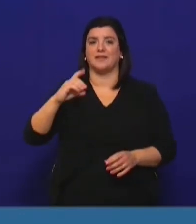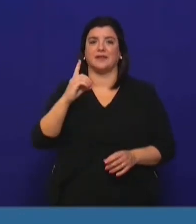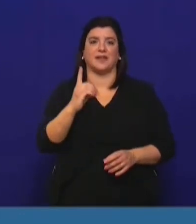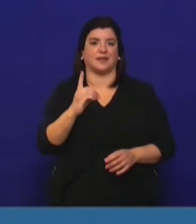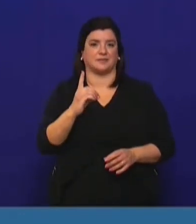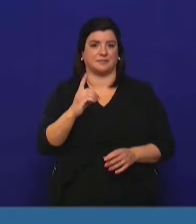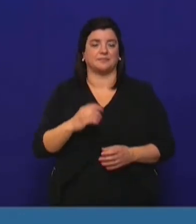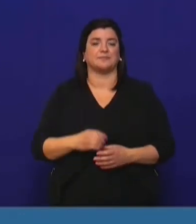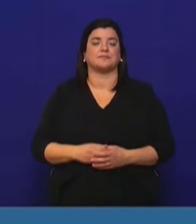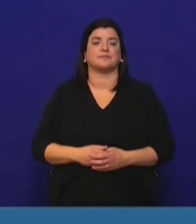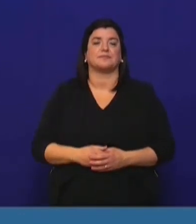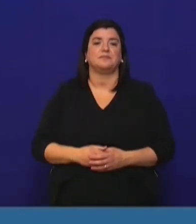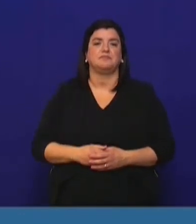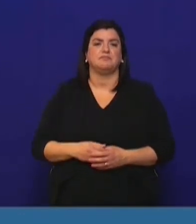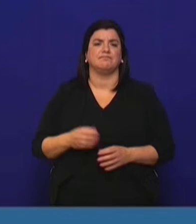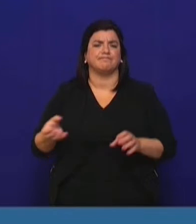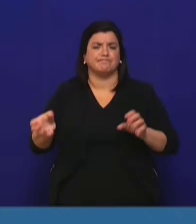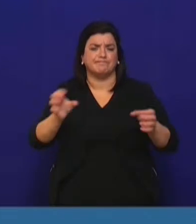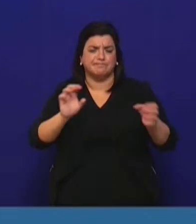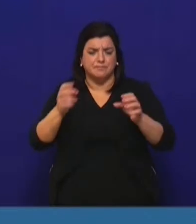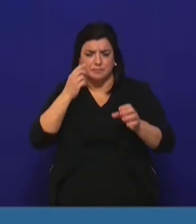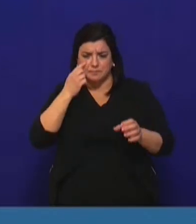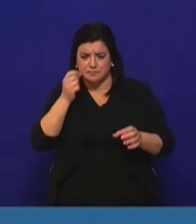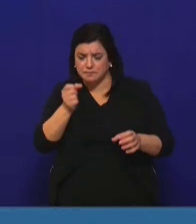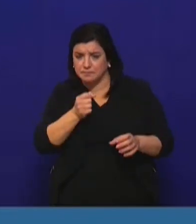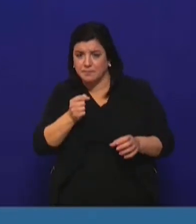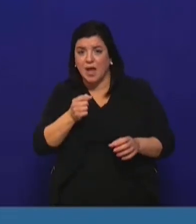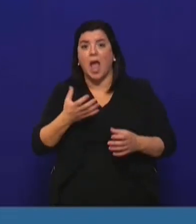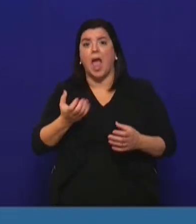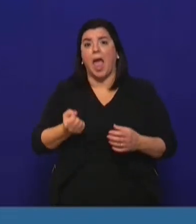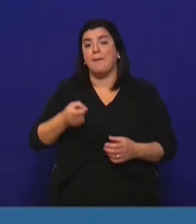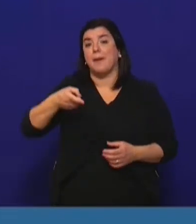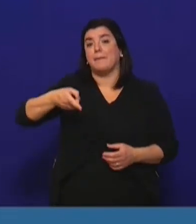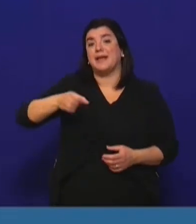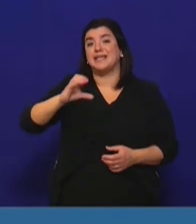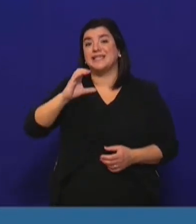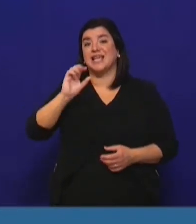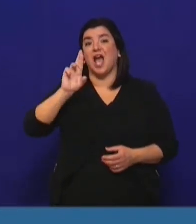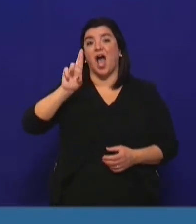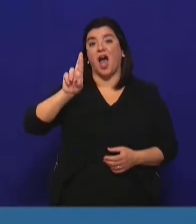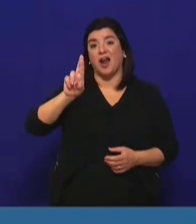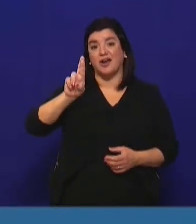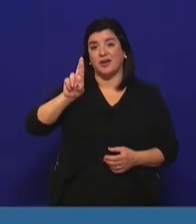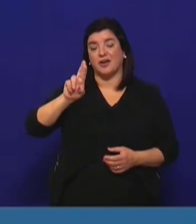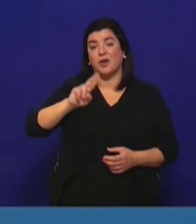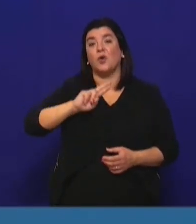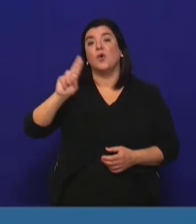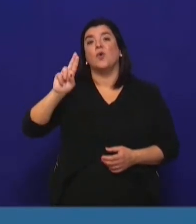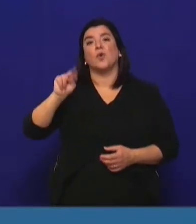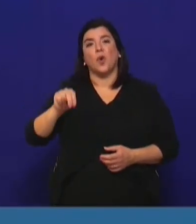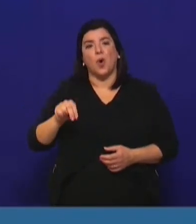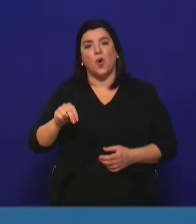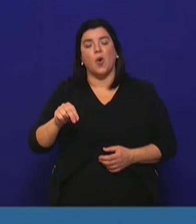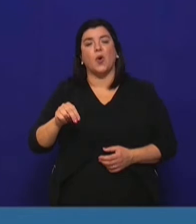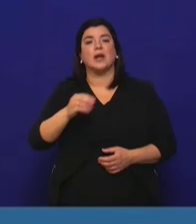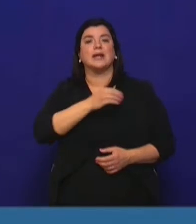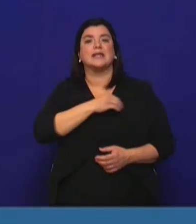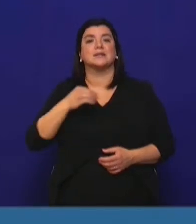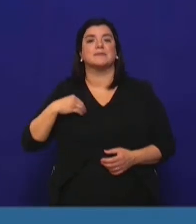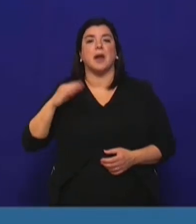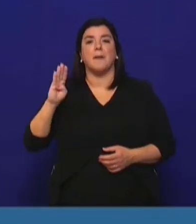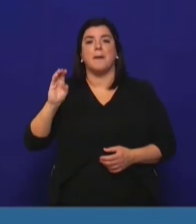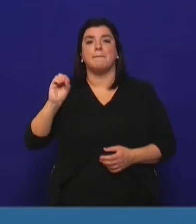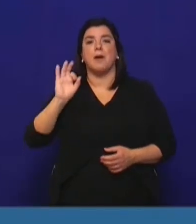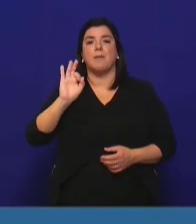analiżi ta' testijiet bil-PCR, għandna wkoll testijiet li jsiru minn boffa u fl-ajruport li jsiru bil-rapid